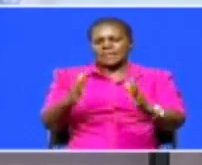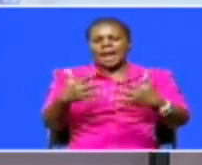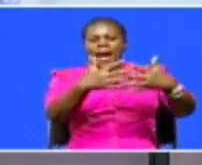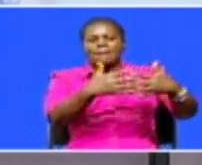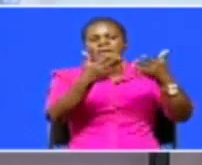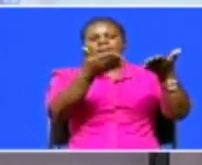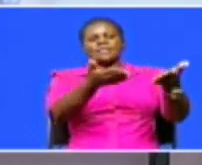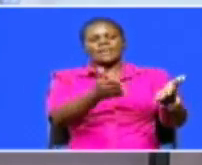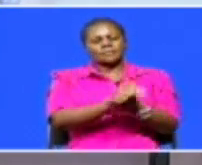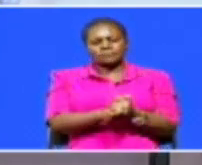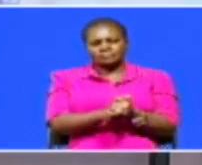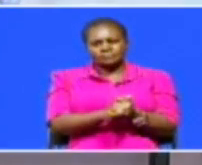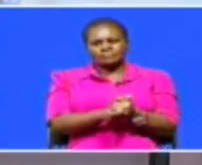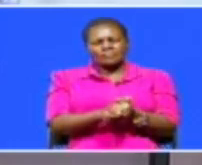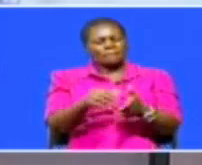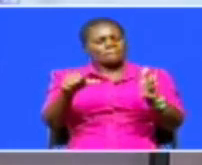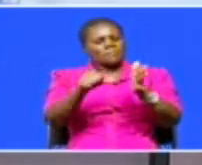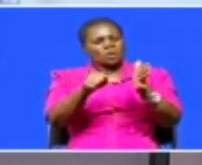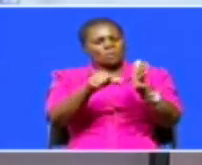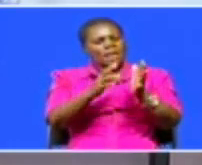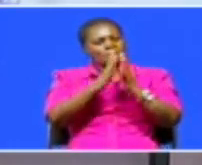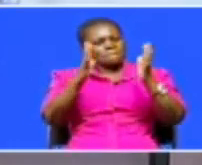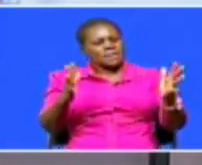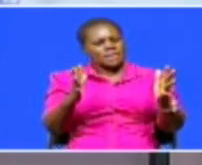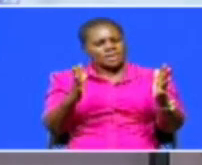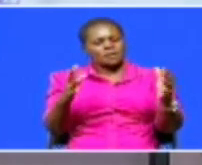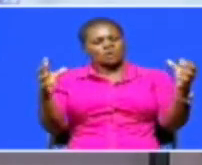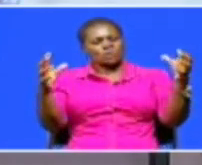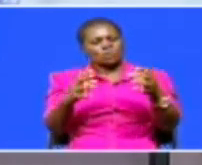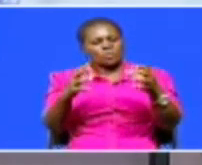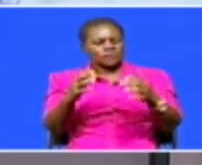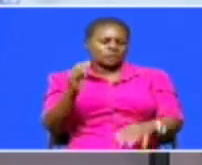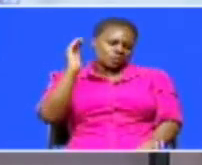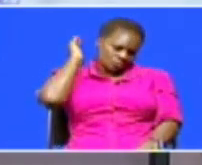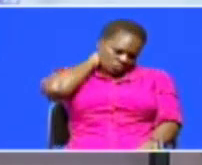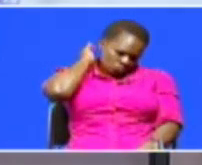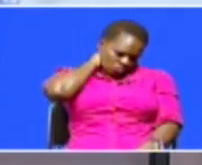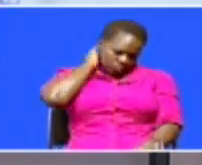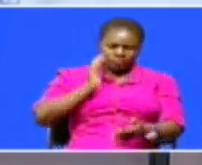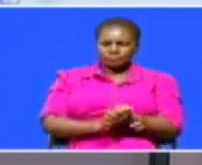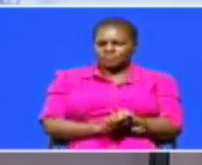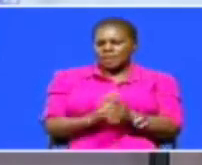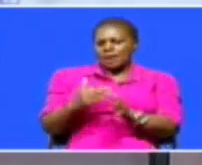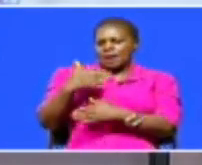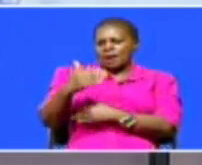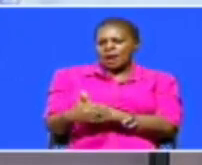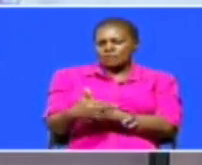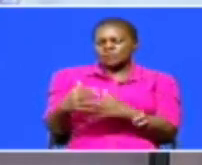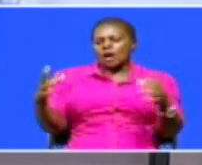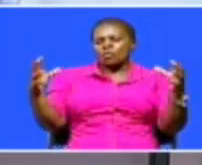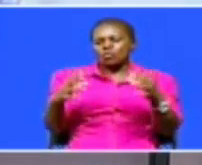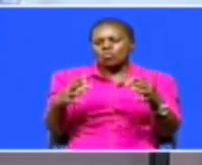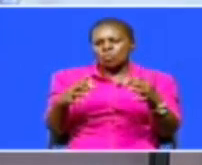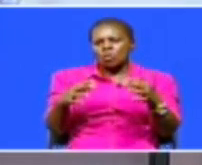Kyle McCarter left a bitter taste in the mouths of residents of Kihimwiri, Gatanga. This was after locals who have